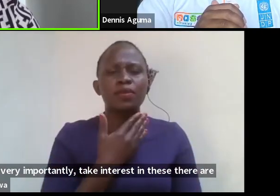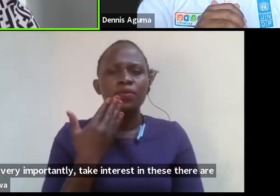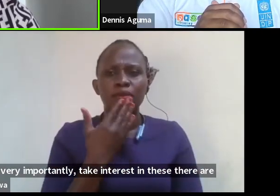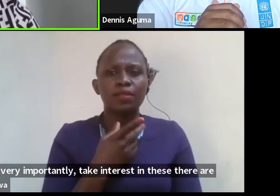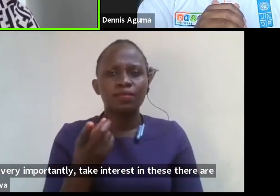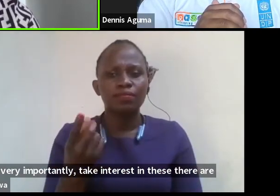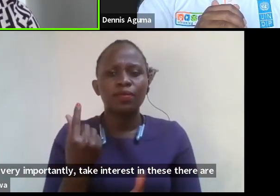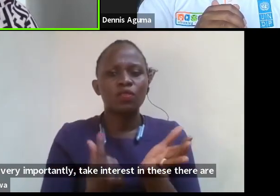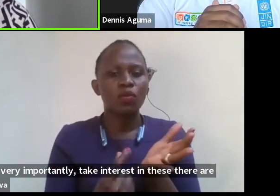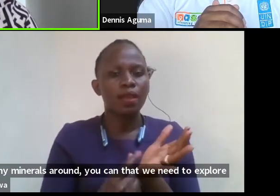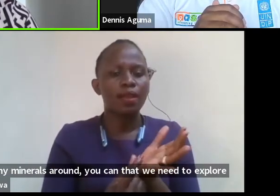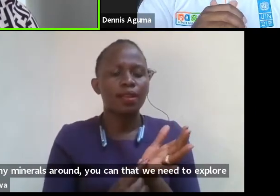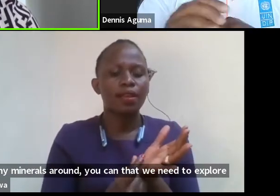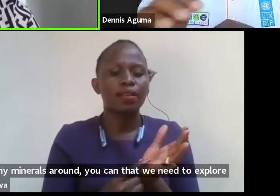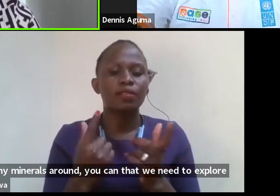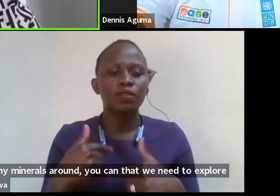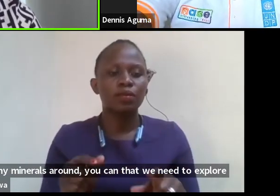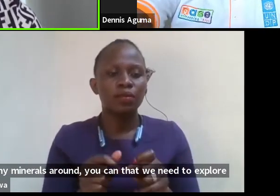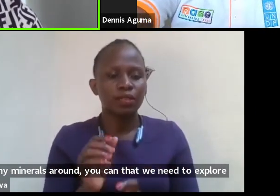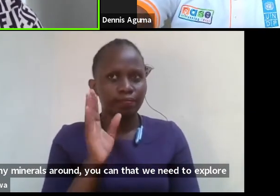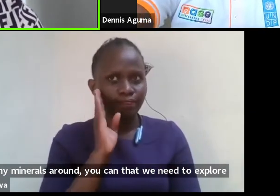that we need to explore.